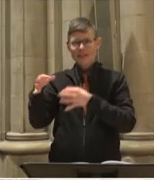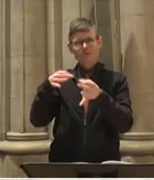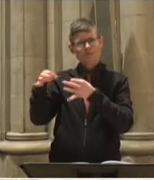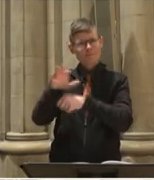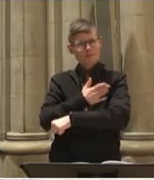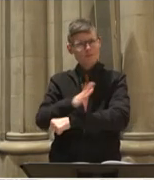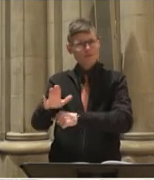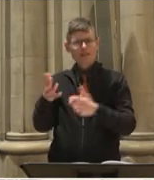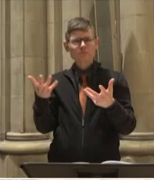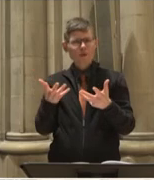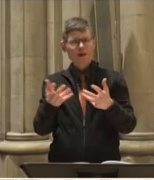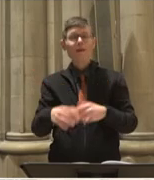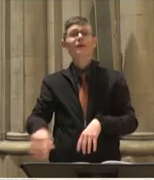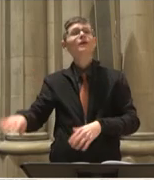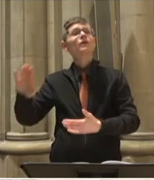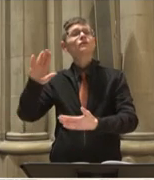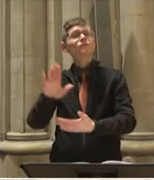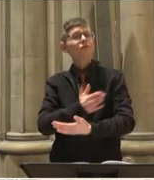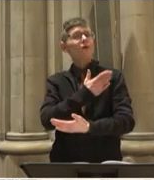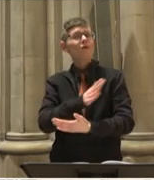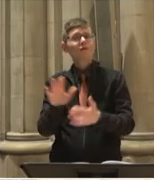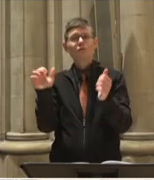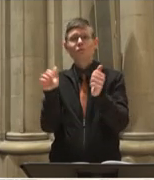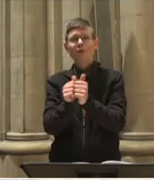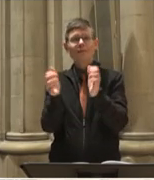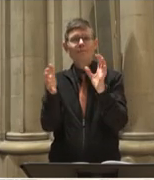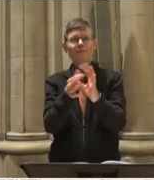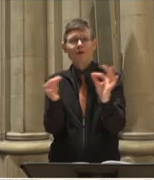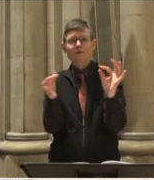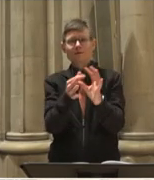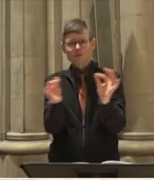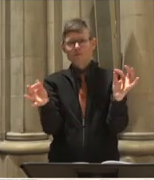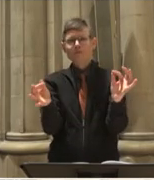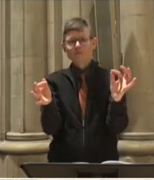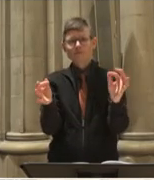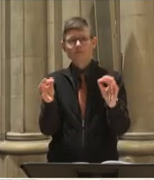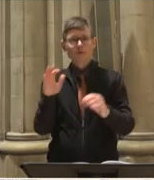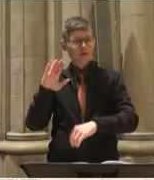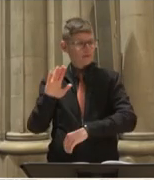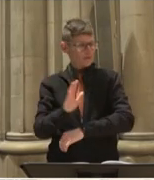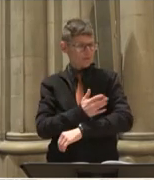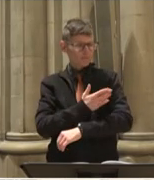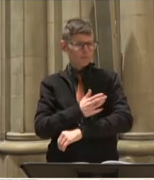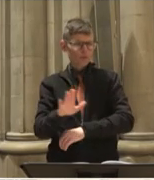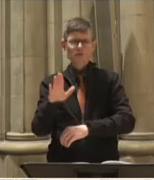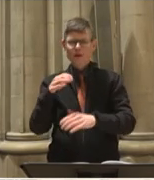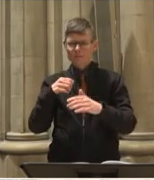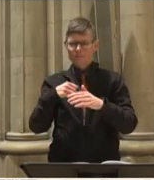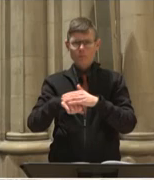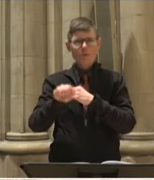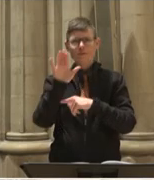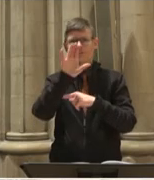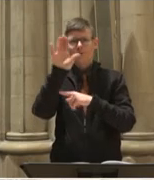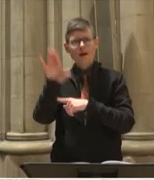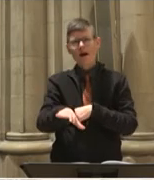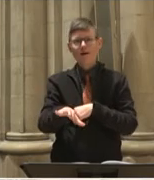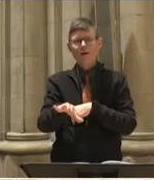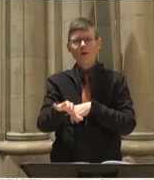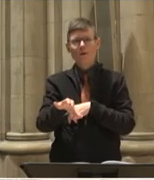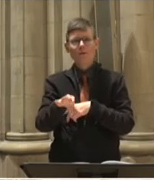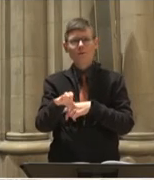as songs with a message. This music, born in Chicago during